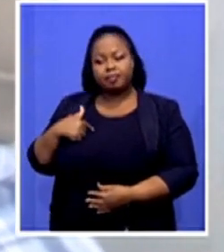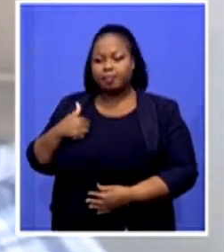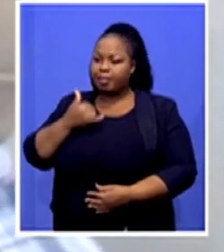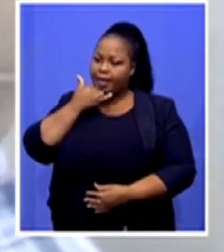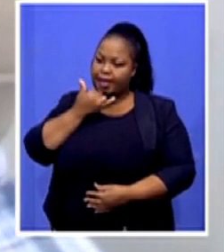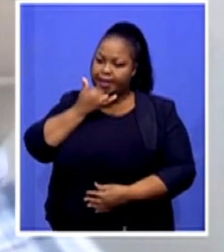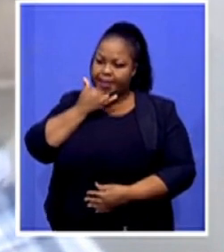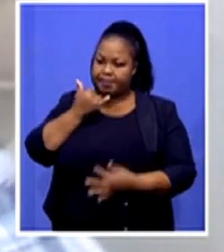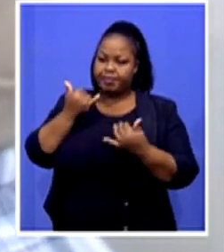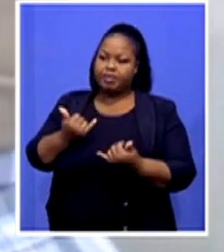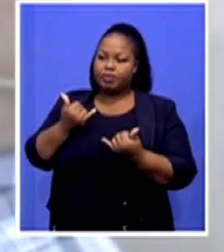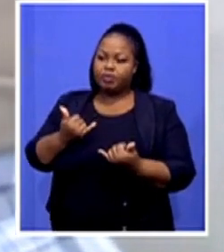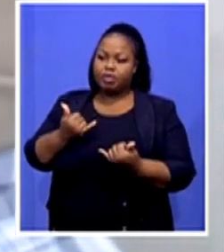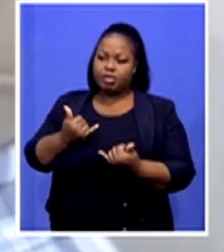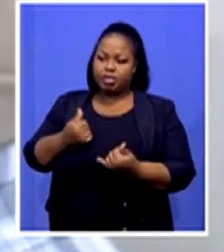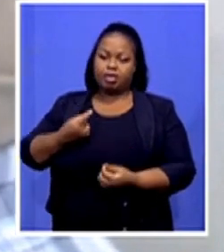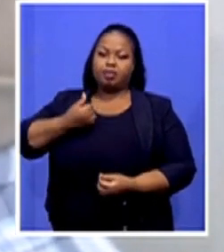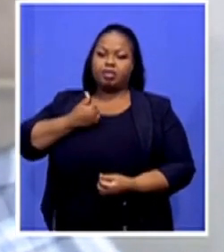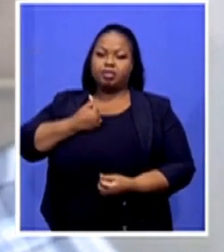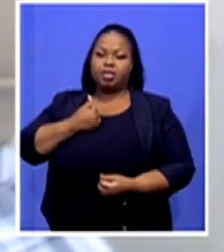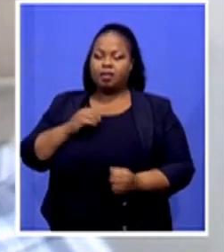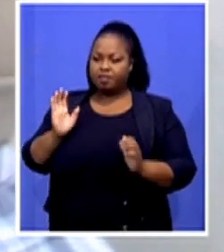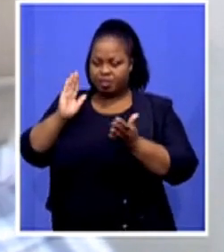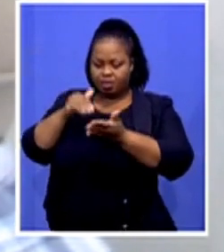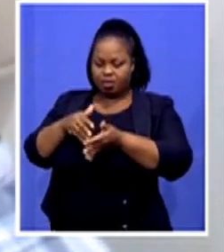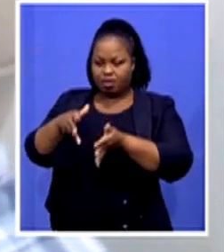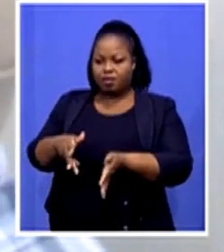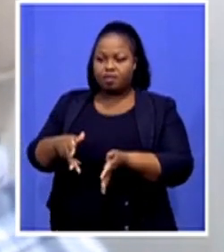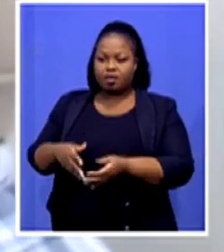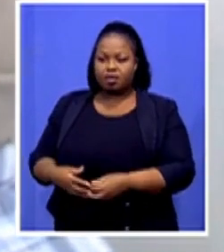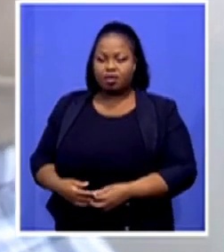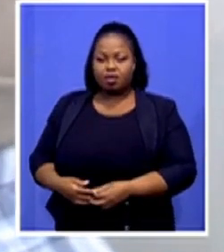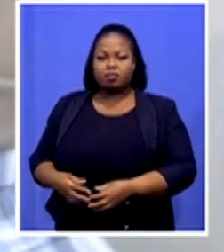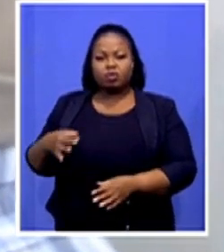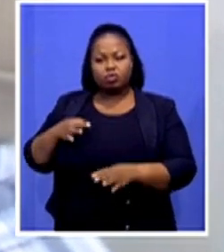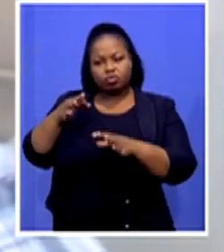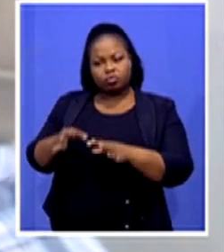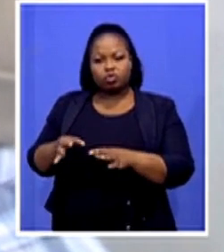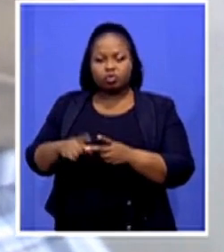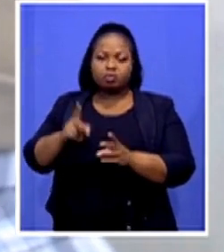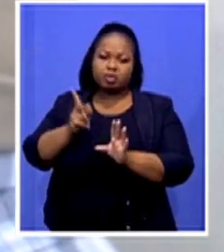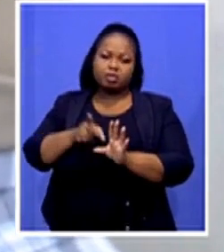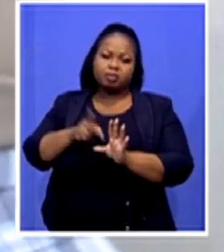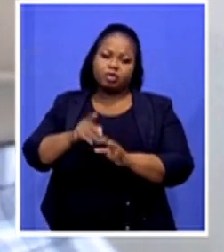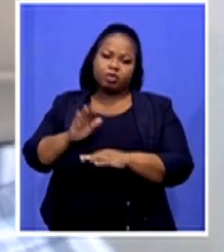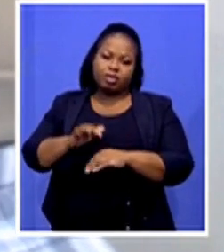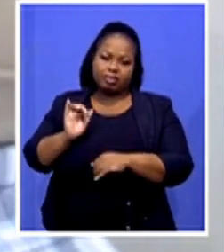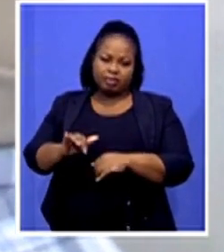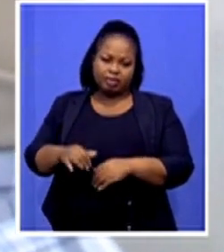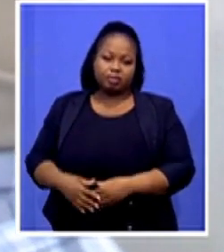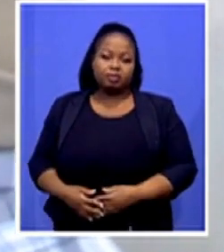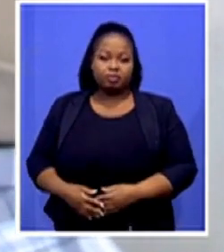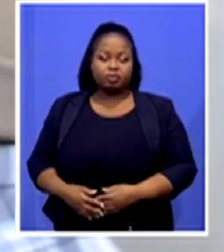myself, to come here and contribute and participate on this. COVID-19 is for